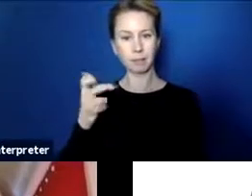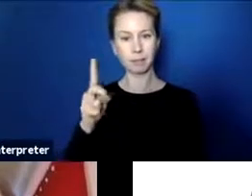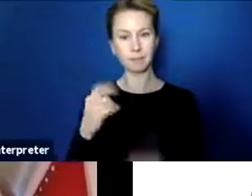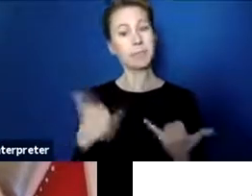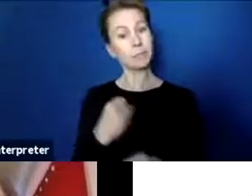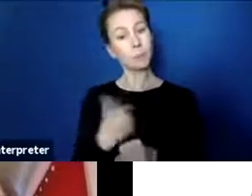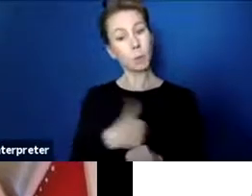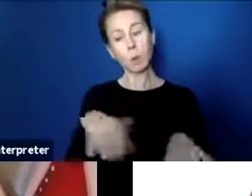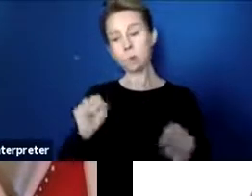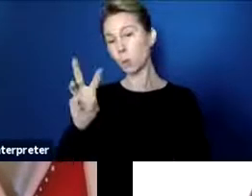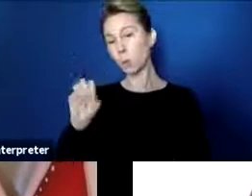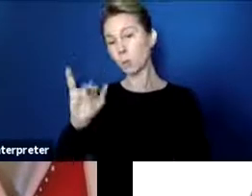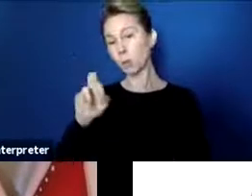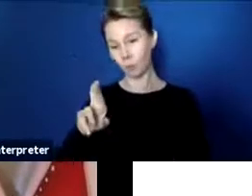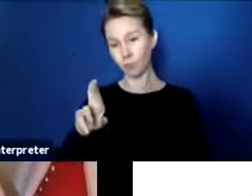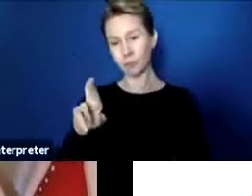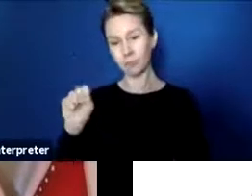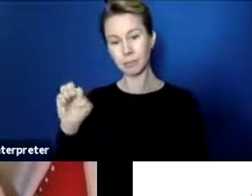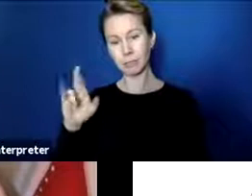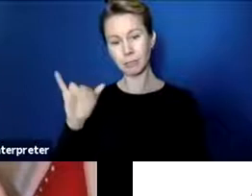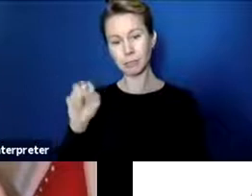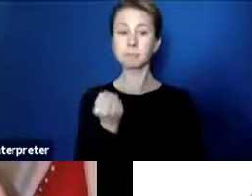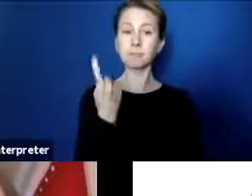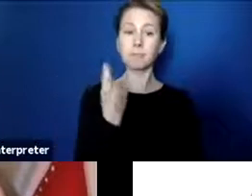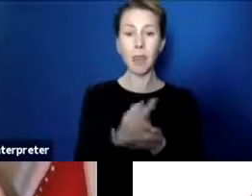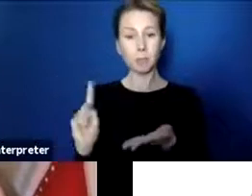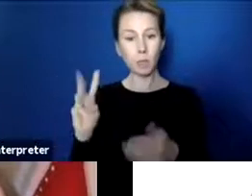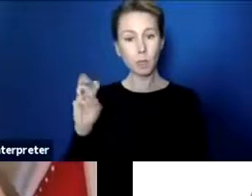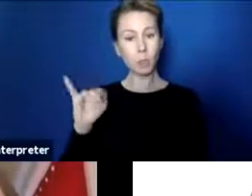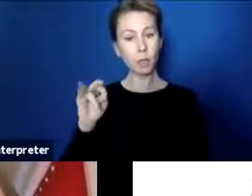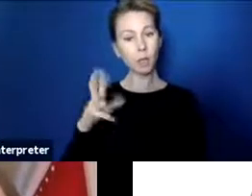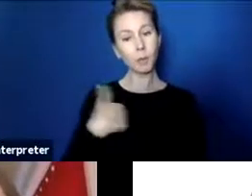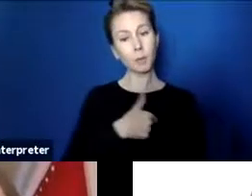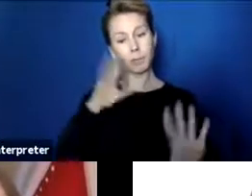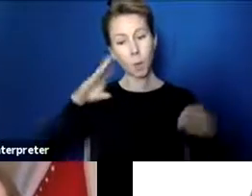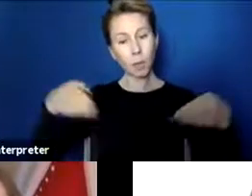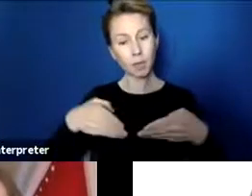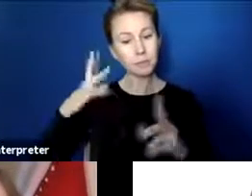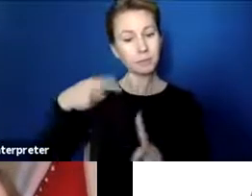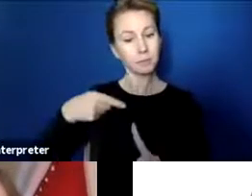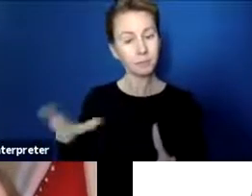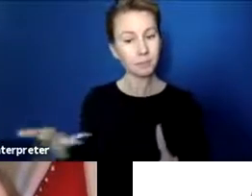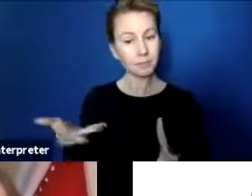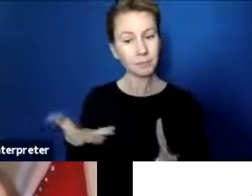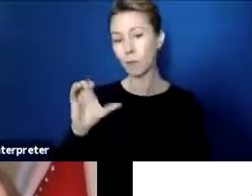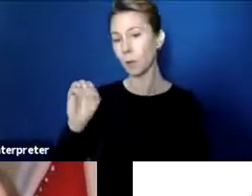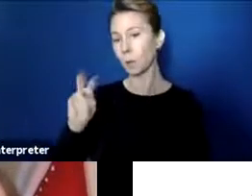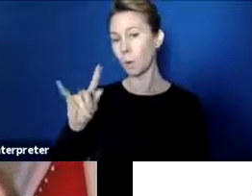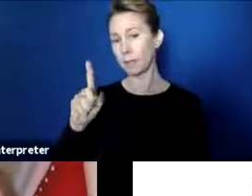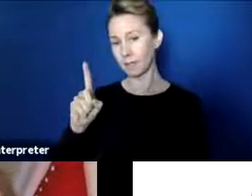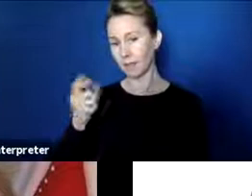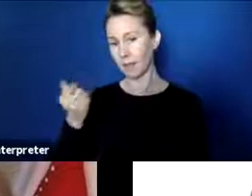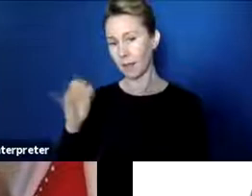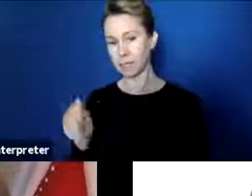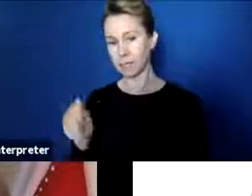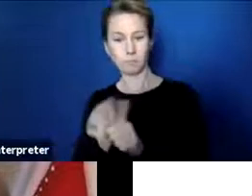and dependent adults get overlooked, especially when abused or neglected. So this year, we